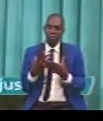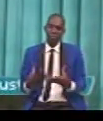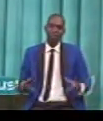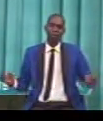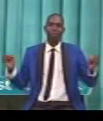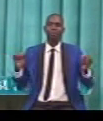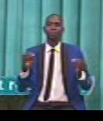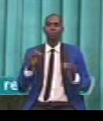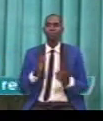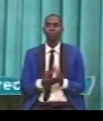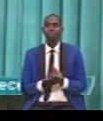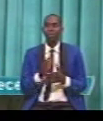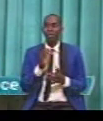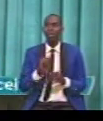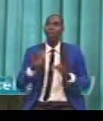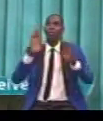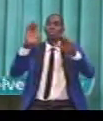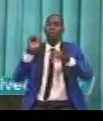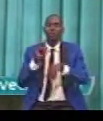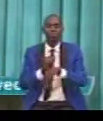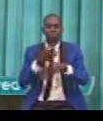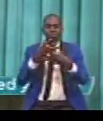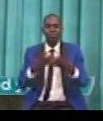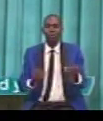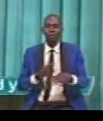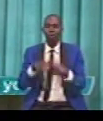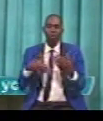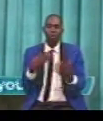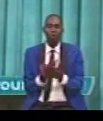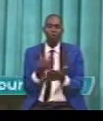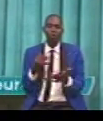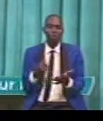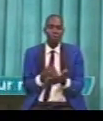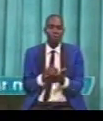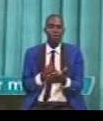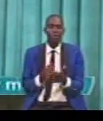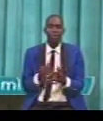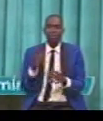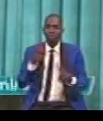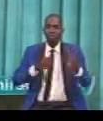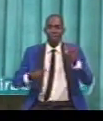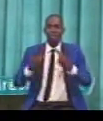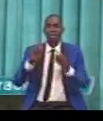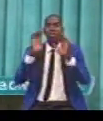resolved. A miracle settles the matter. Can I hear you say that?